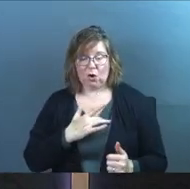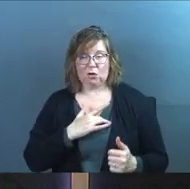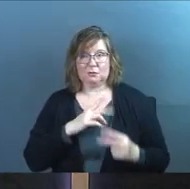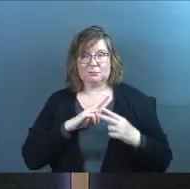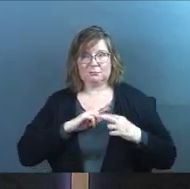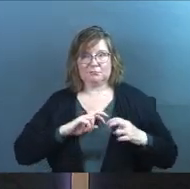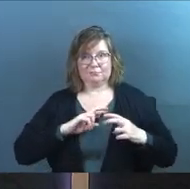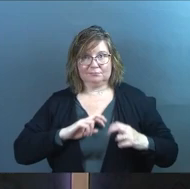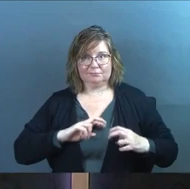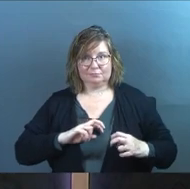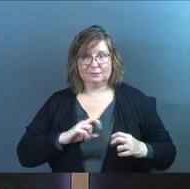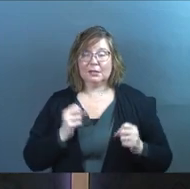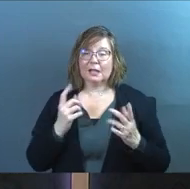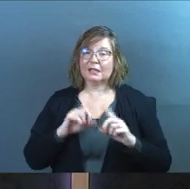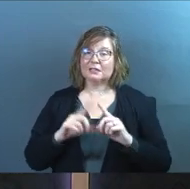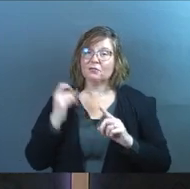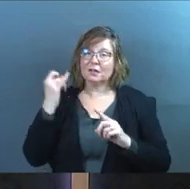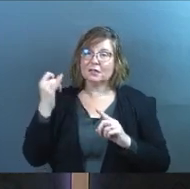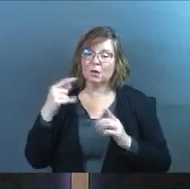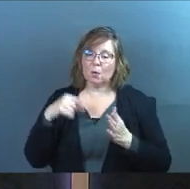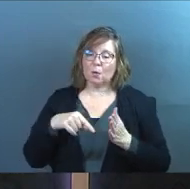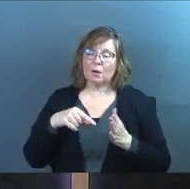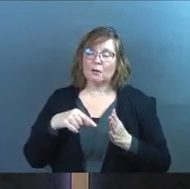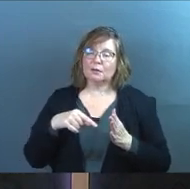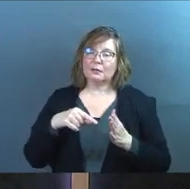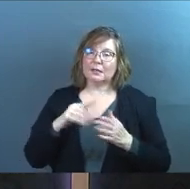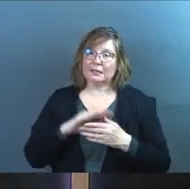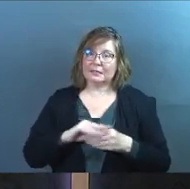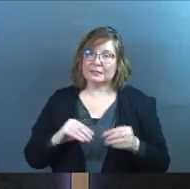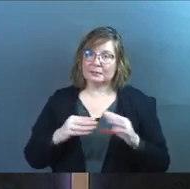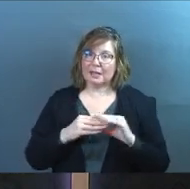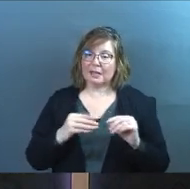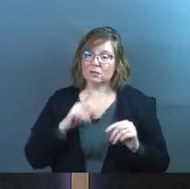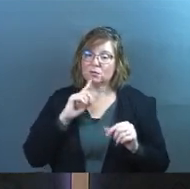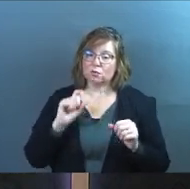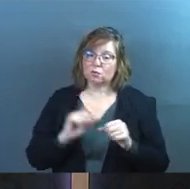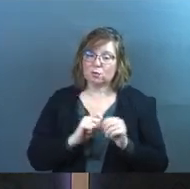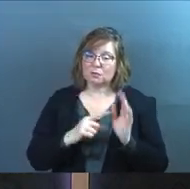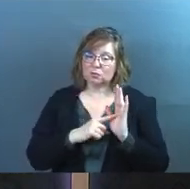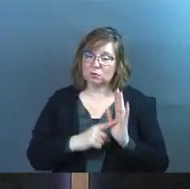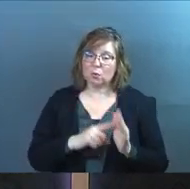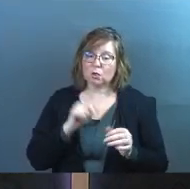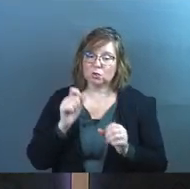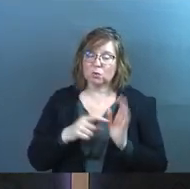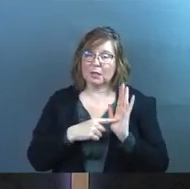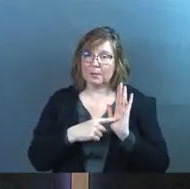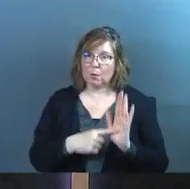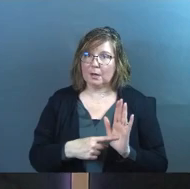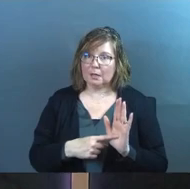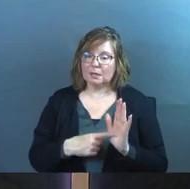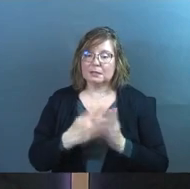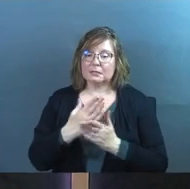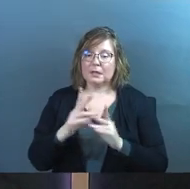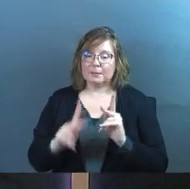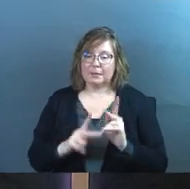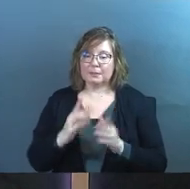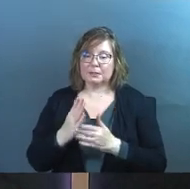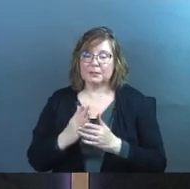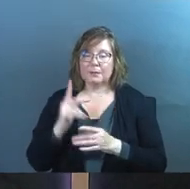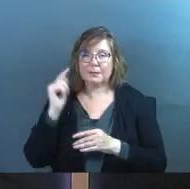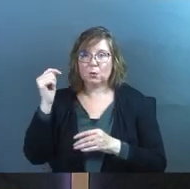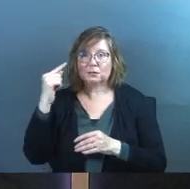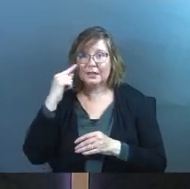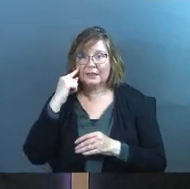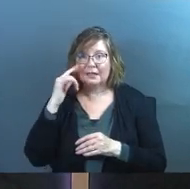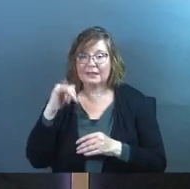here. And there's a lot of different ideas as to what this passage is truly digging into or truly pointing at. Some people and some